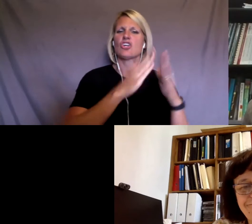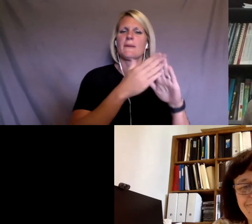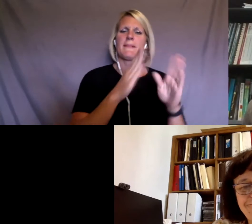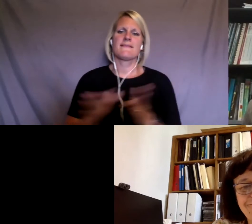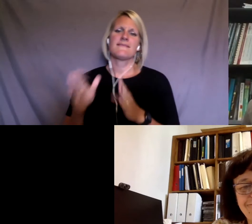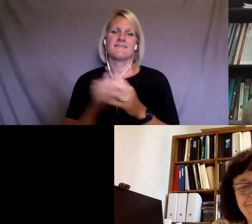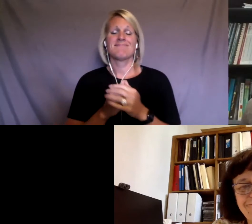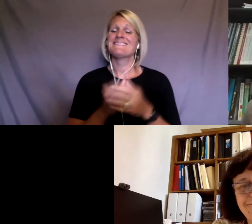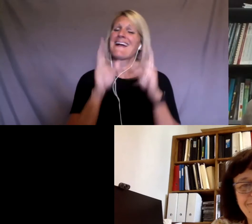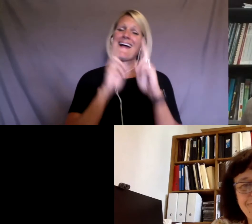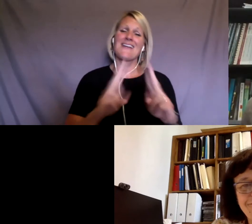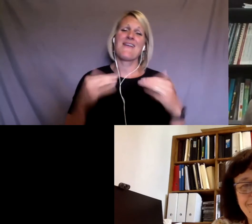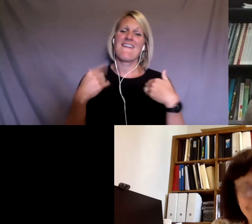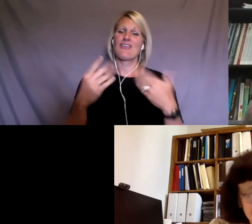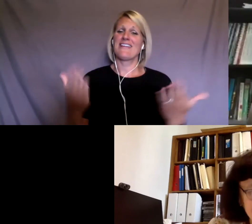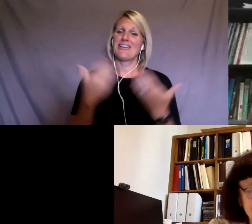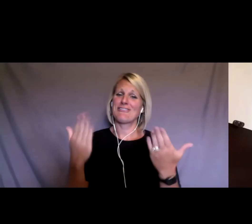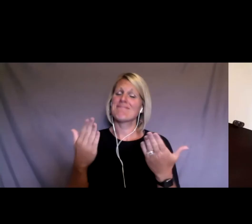Welcome, Dr. Loukaidou-Sederis.